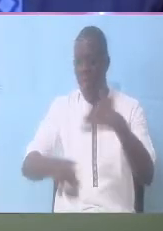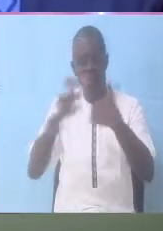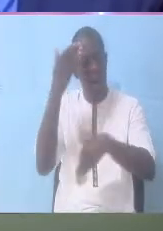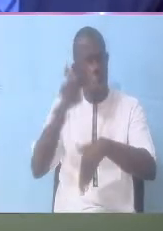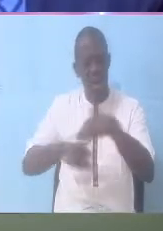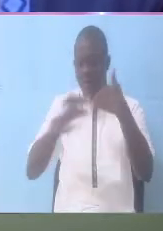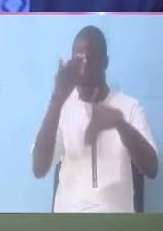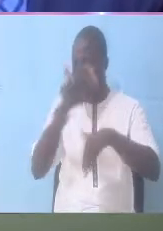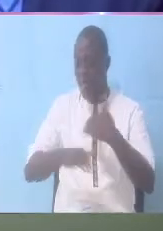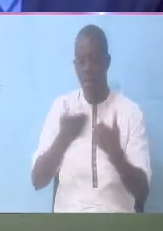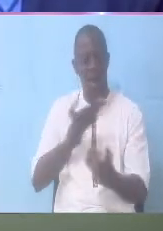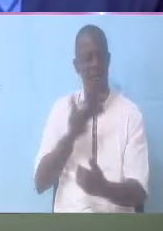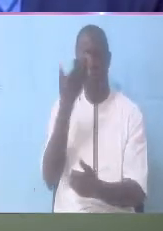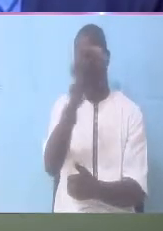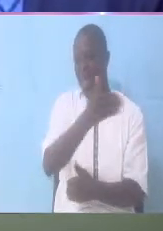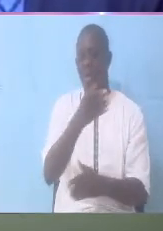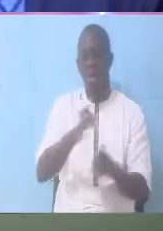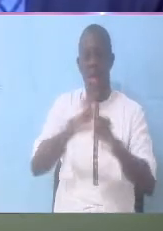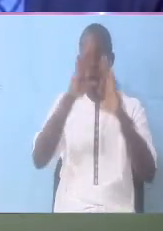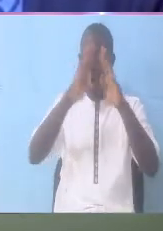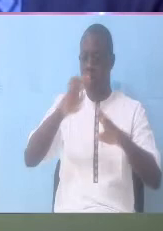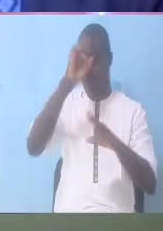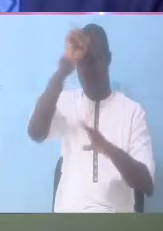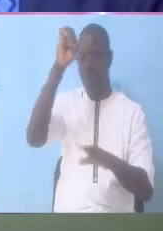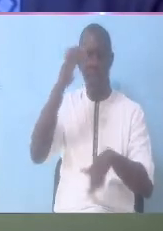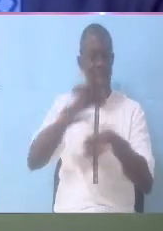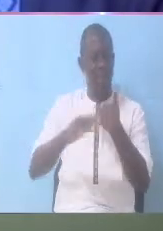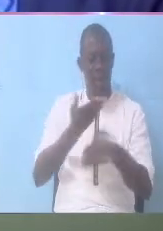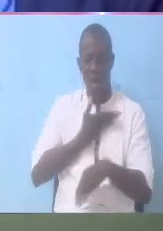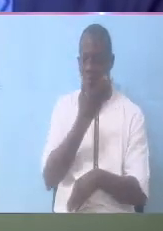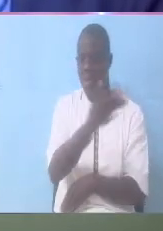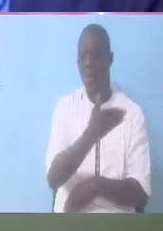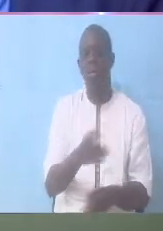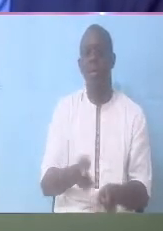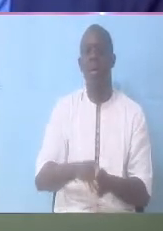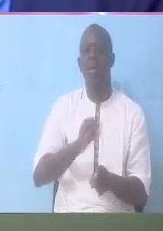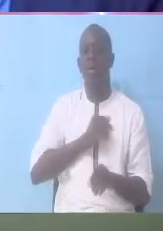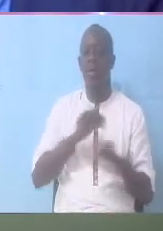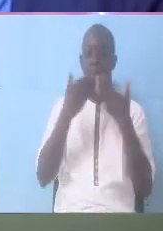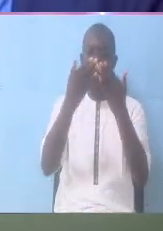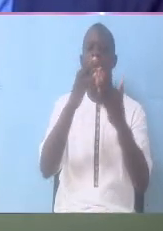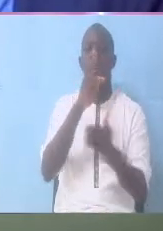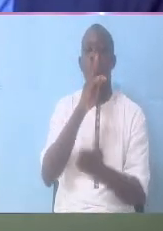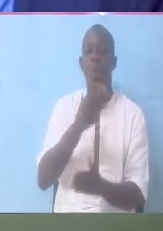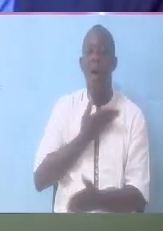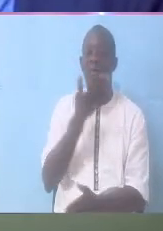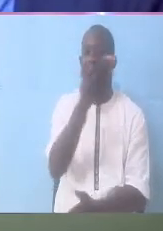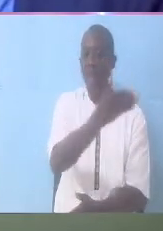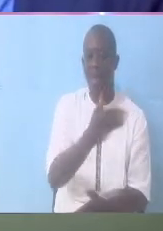Lantombon Tamba anene mume wo mantara wo dinkirato. Who was present at the scene? In fact,